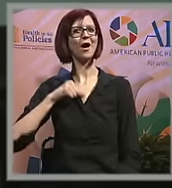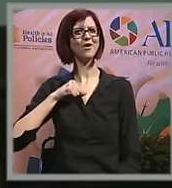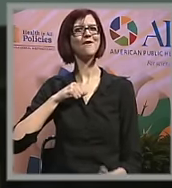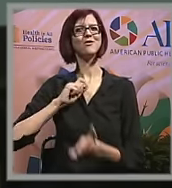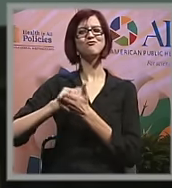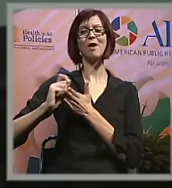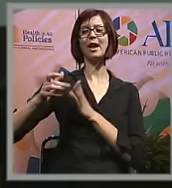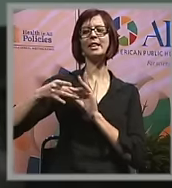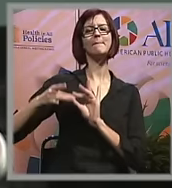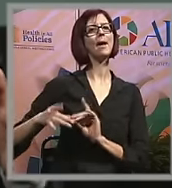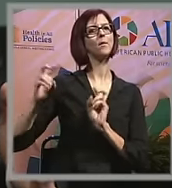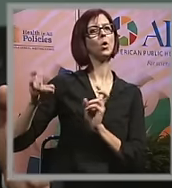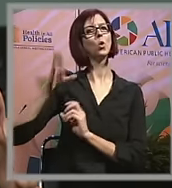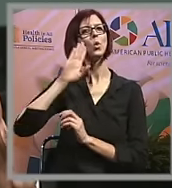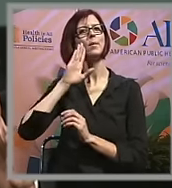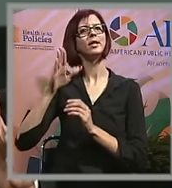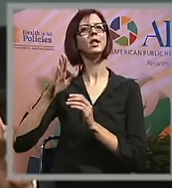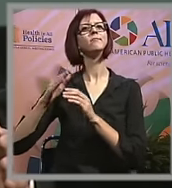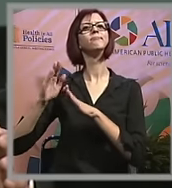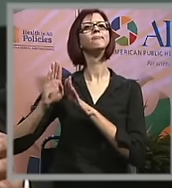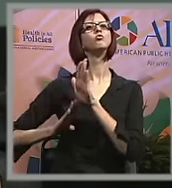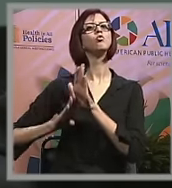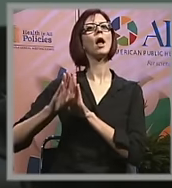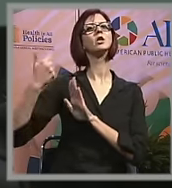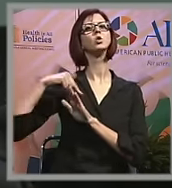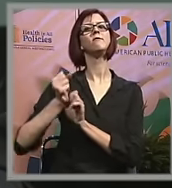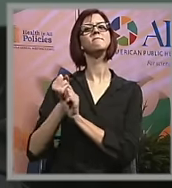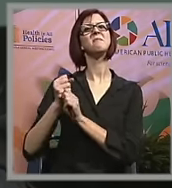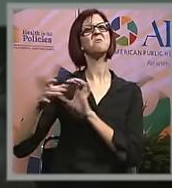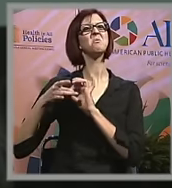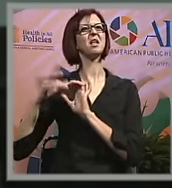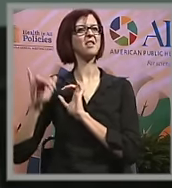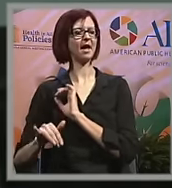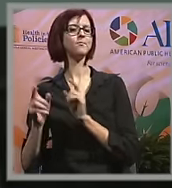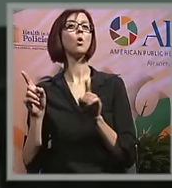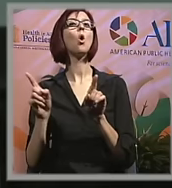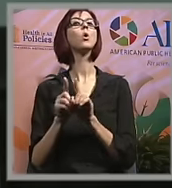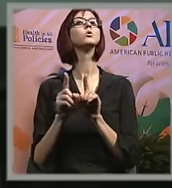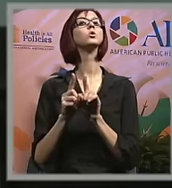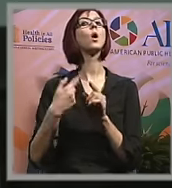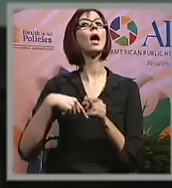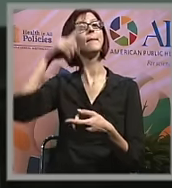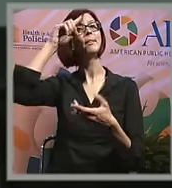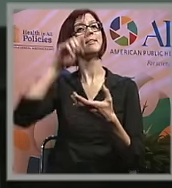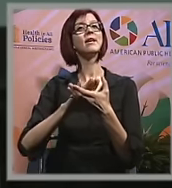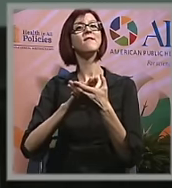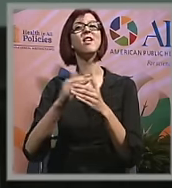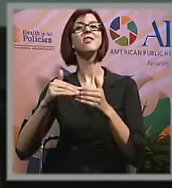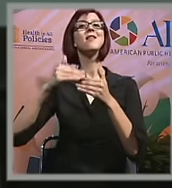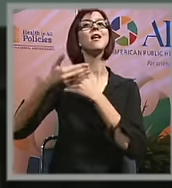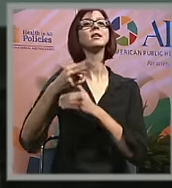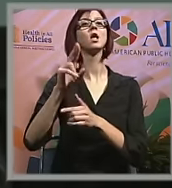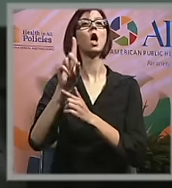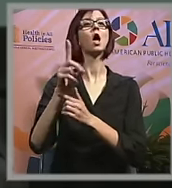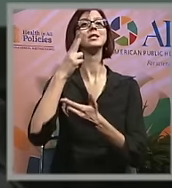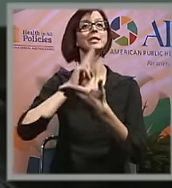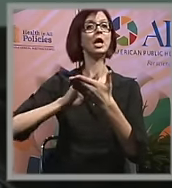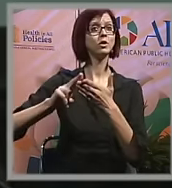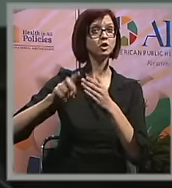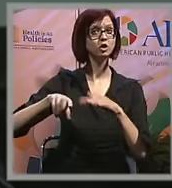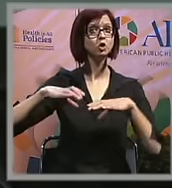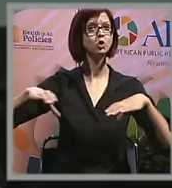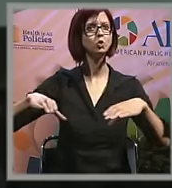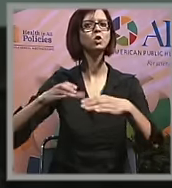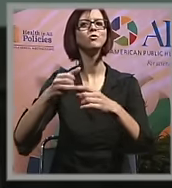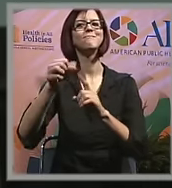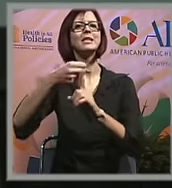write in the memo is the progress that we've made on that end, and then what I believe the next HUD secretary should do to extend that